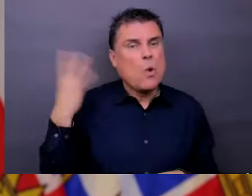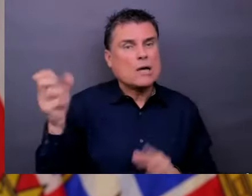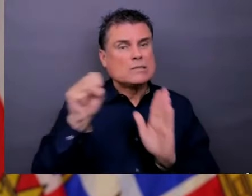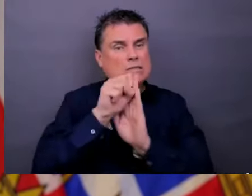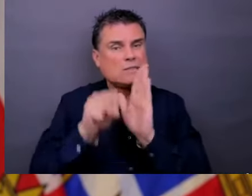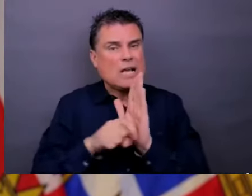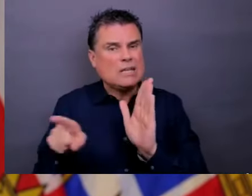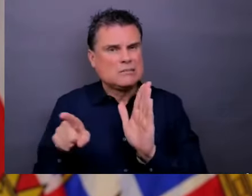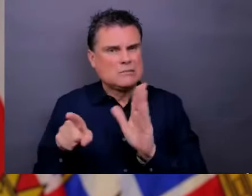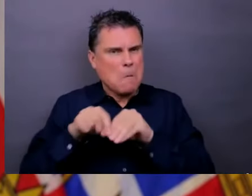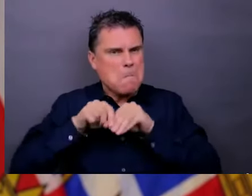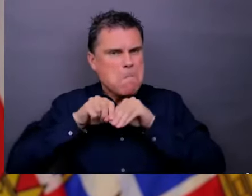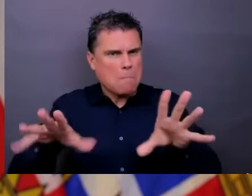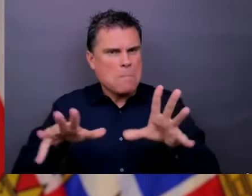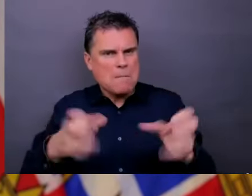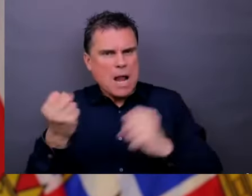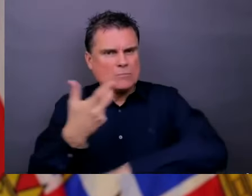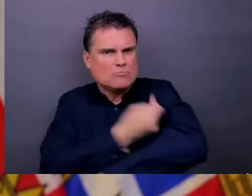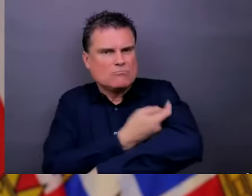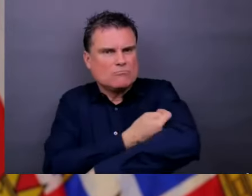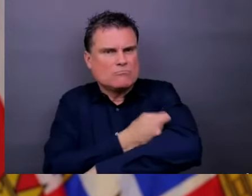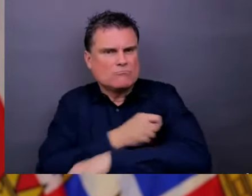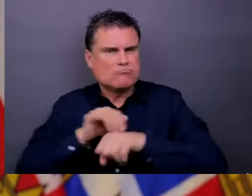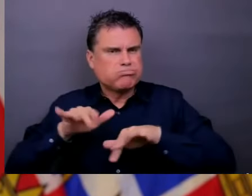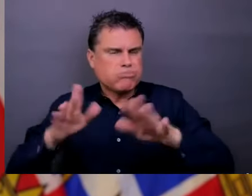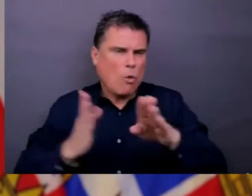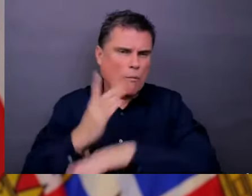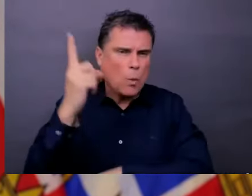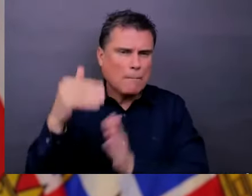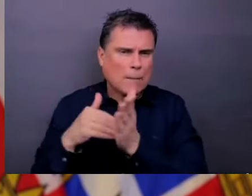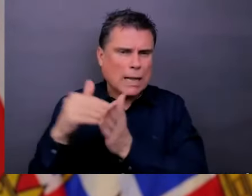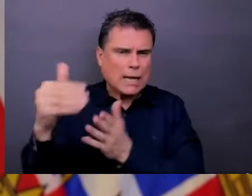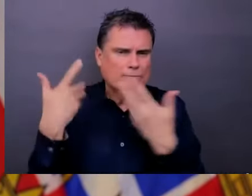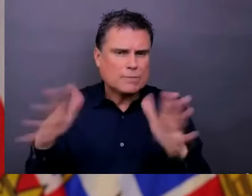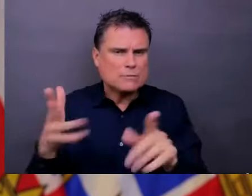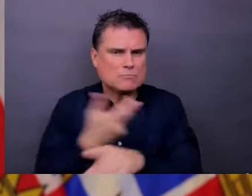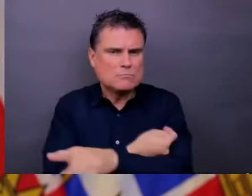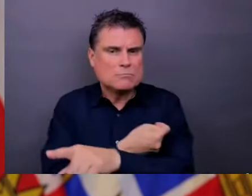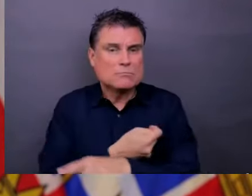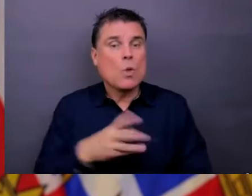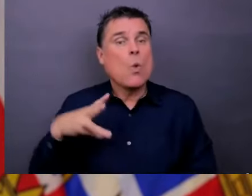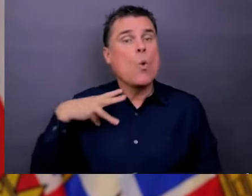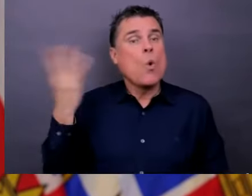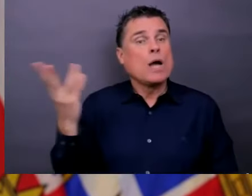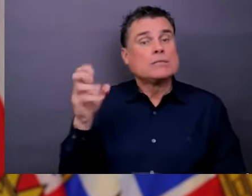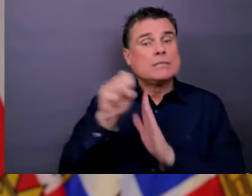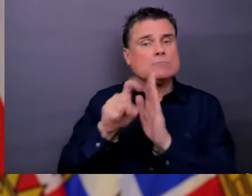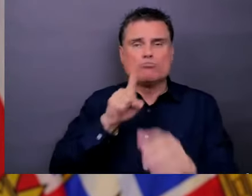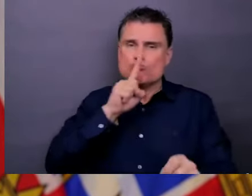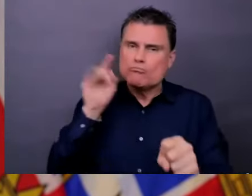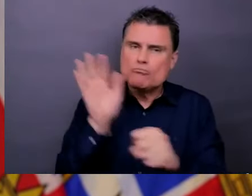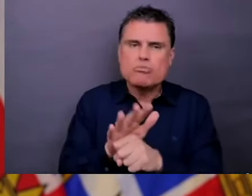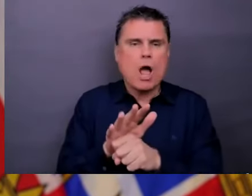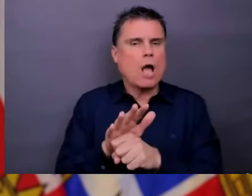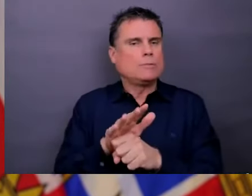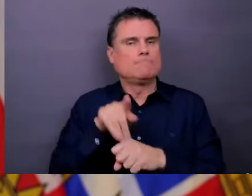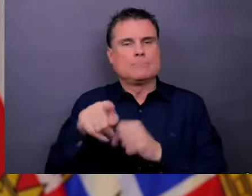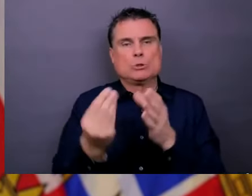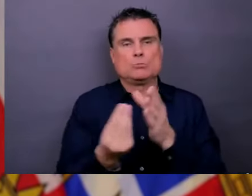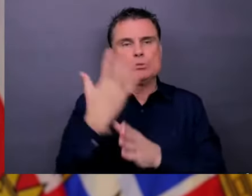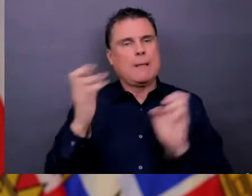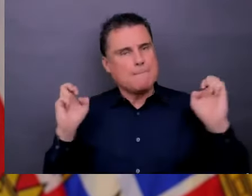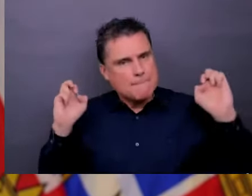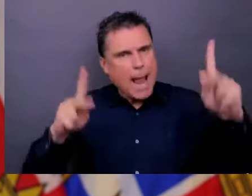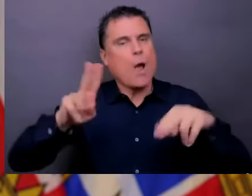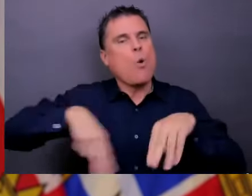return to normal by the spring? Do you share that frustration that Canada has not been able to secure as much vaccine as other countries, thereby